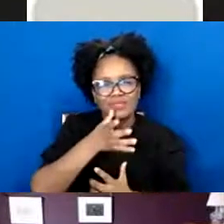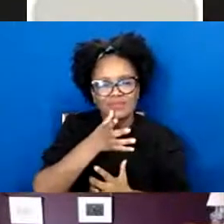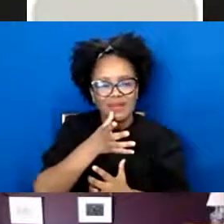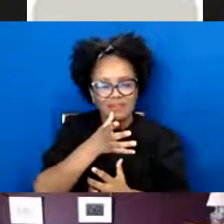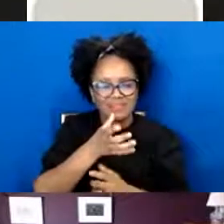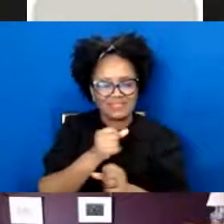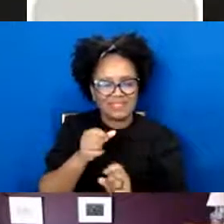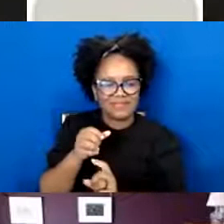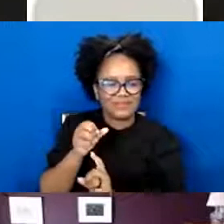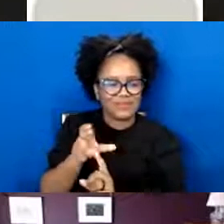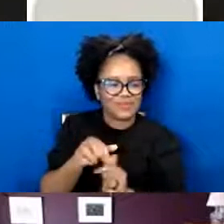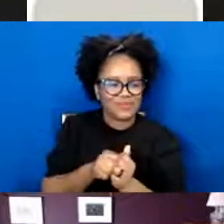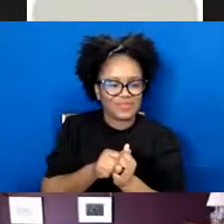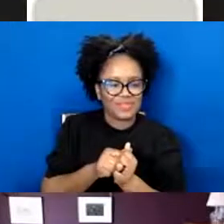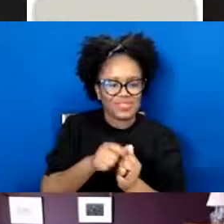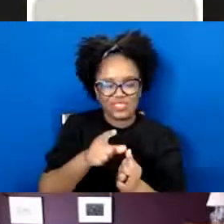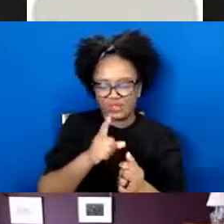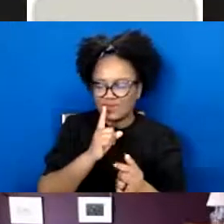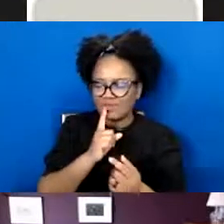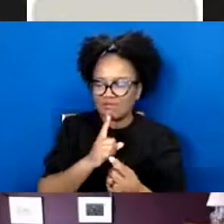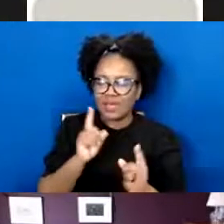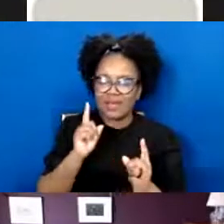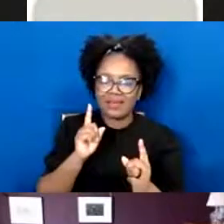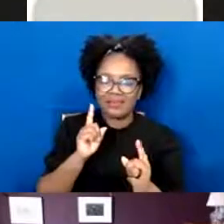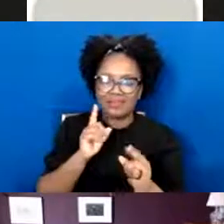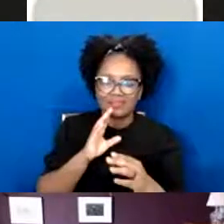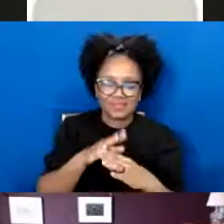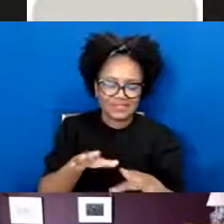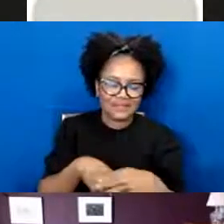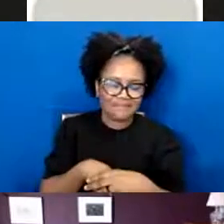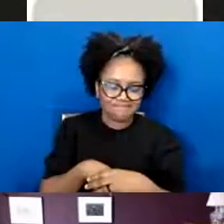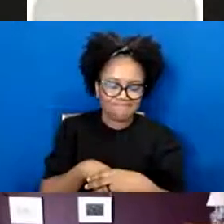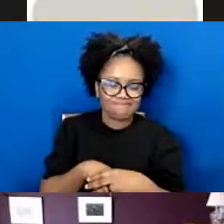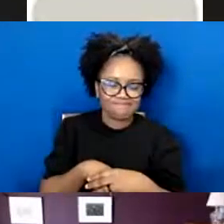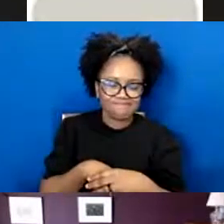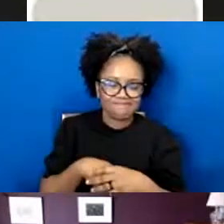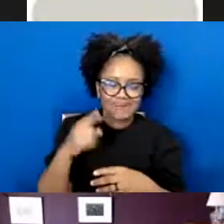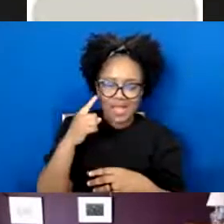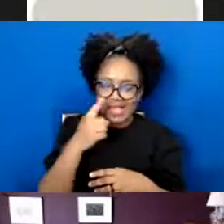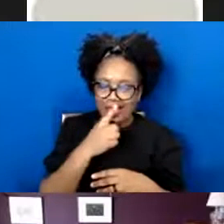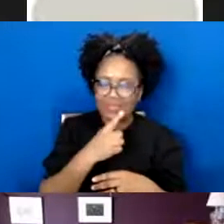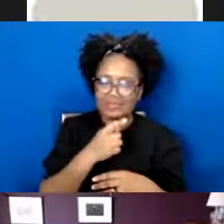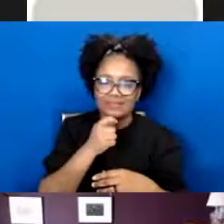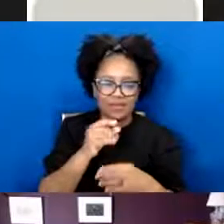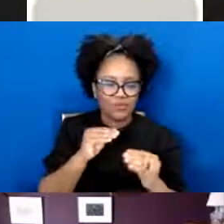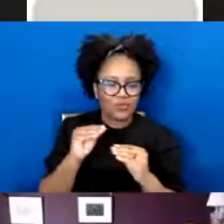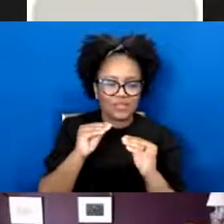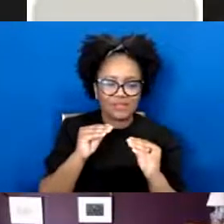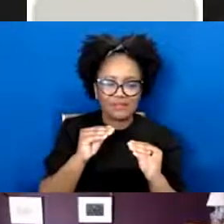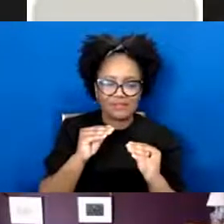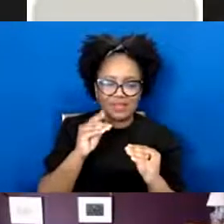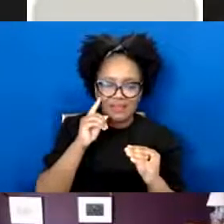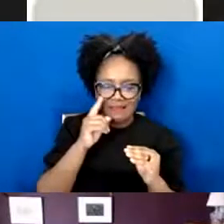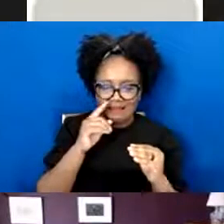at rest, unmoving. Her eyes were closed, her breathing steady, her eyebrows loosed from their furrow. The